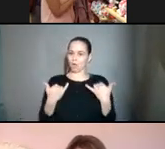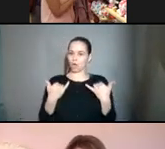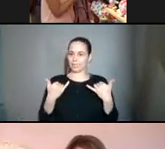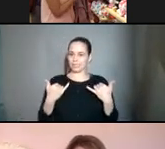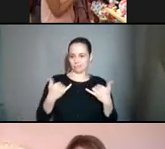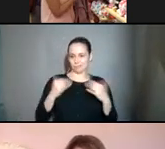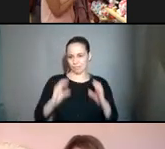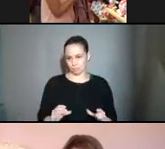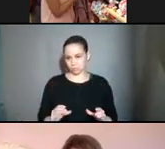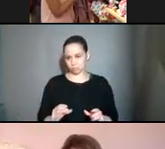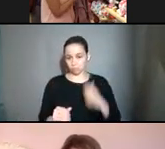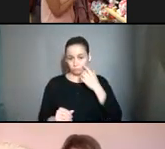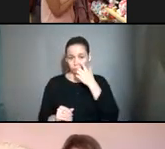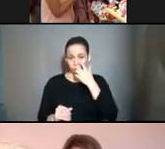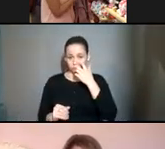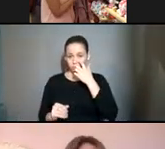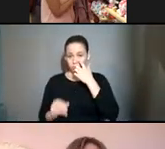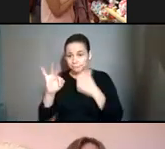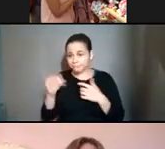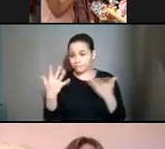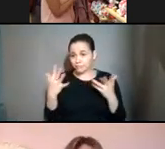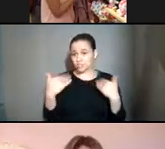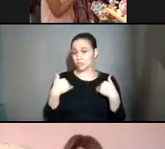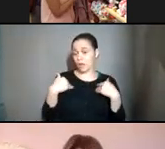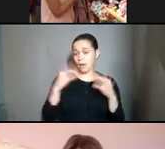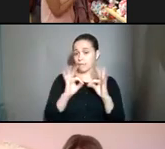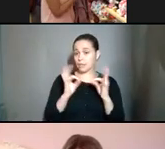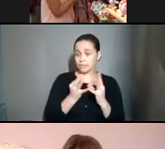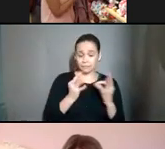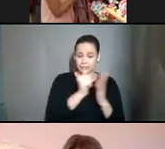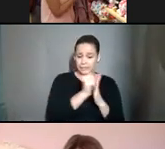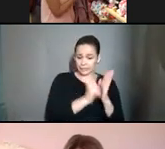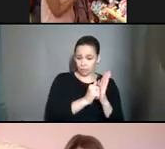apply if you already have a parent account created for another child.